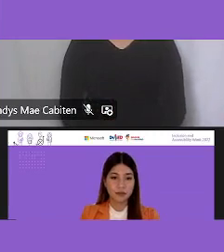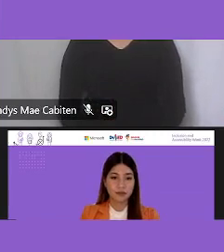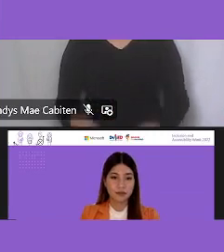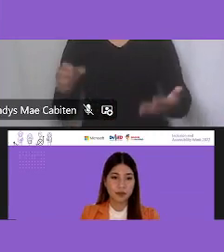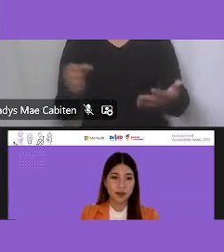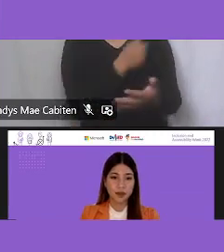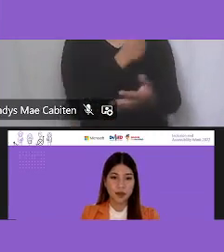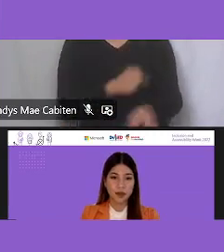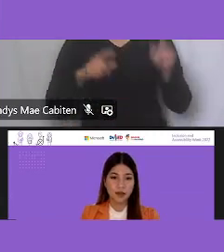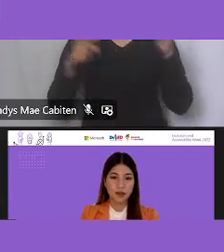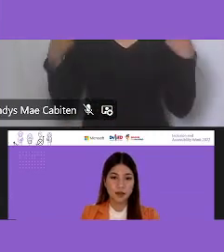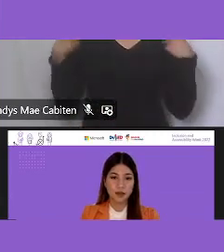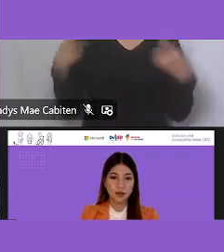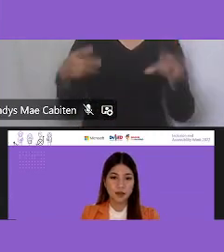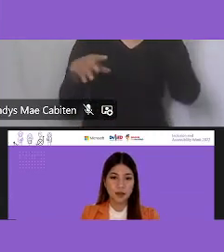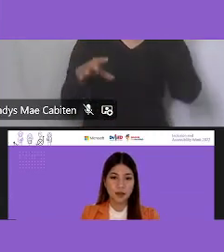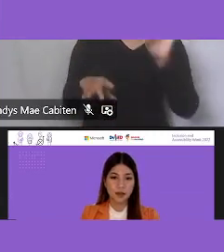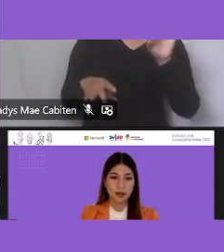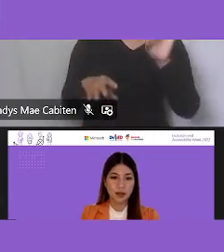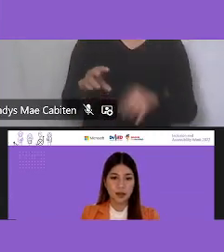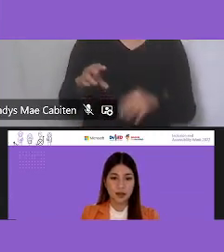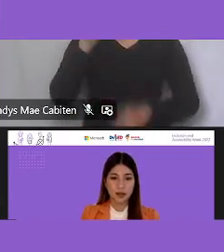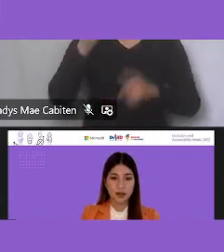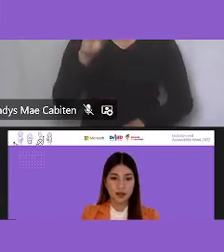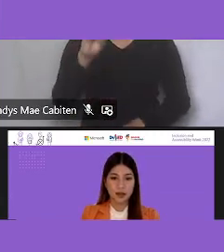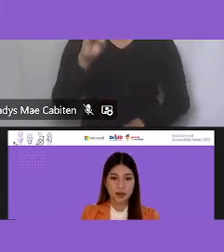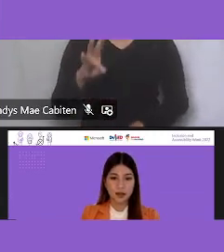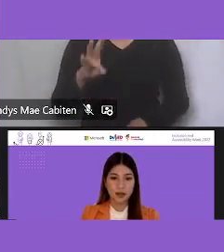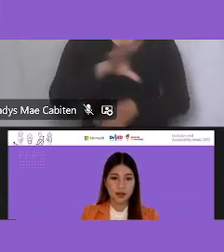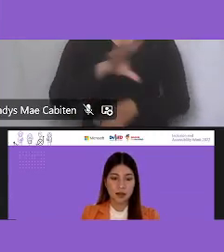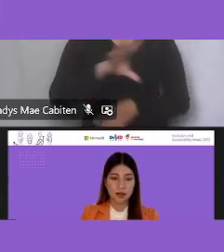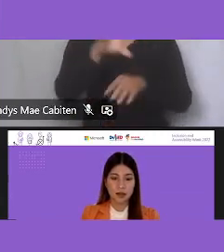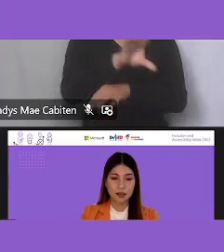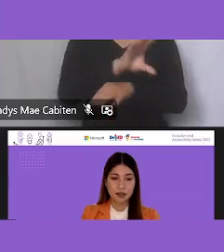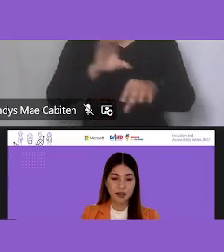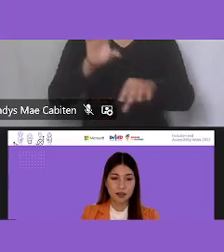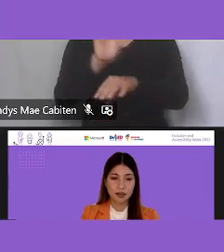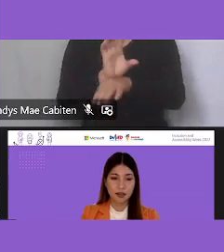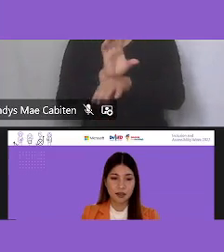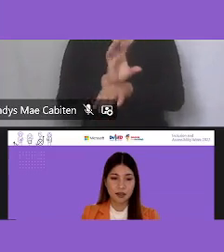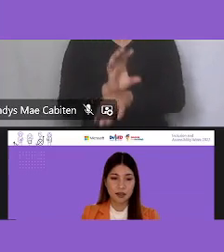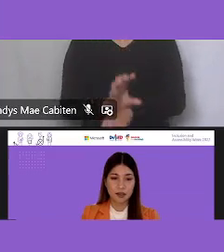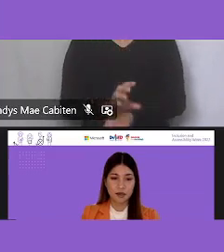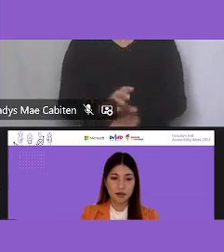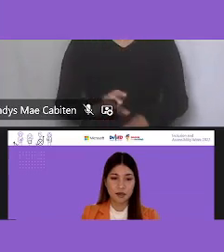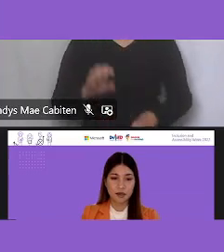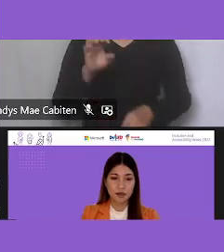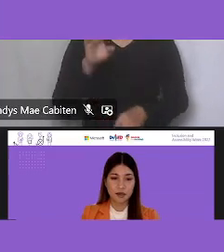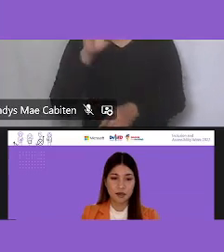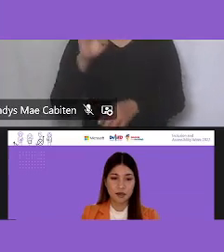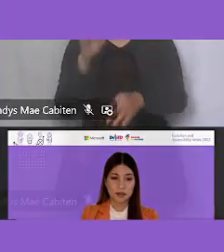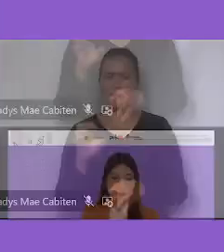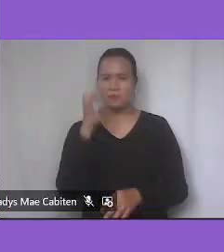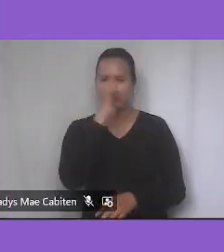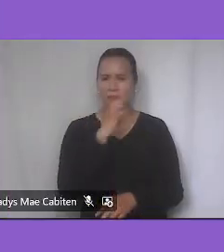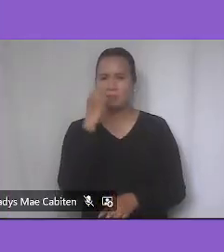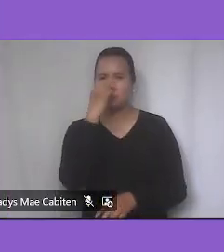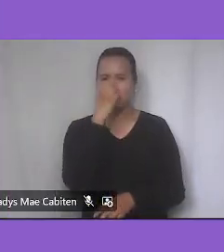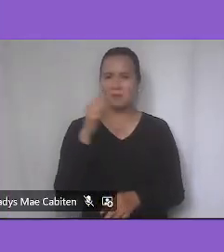There are seven continents, continents. Europe, Asia, Africa, North and South